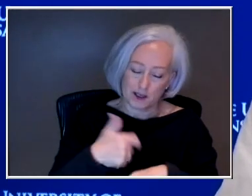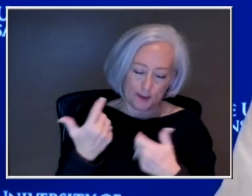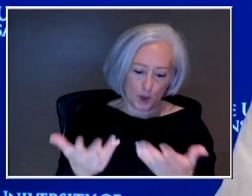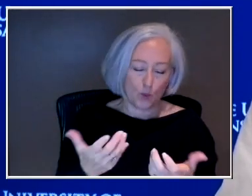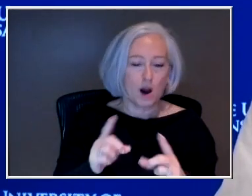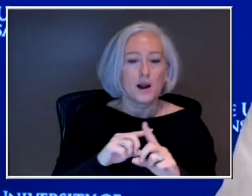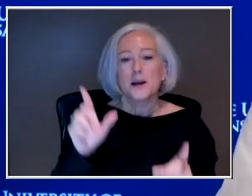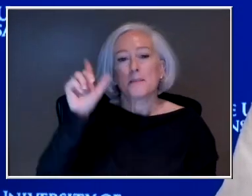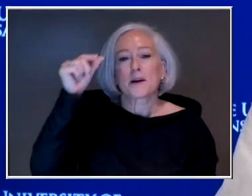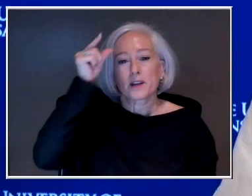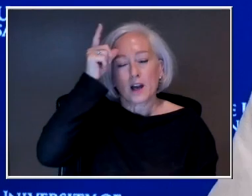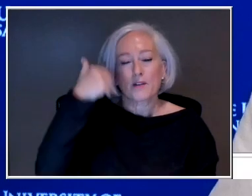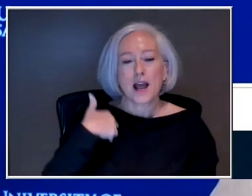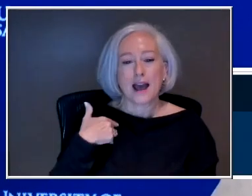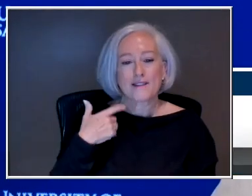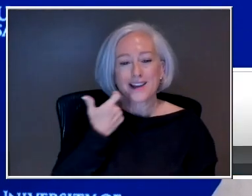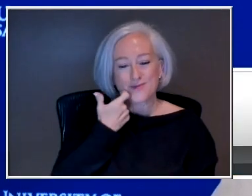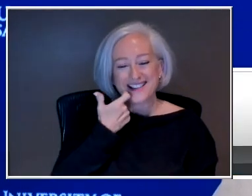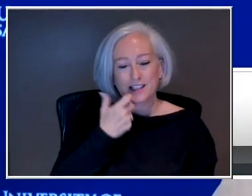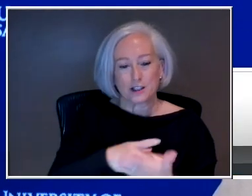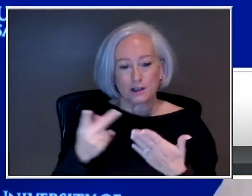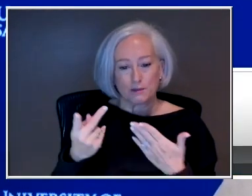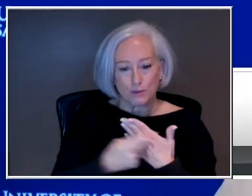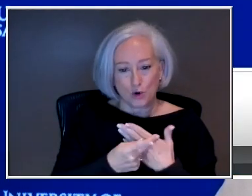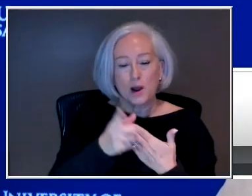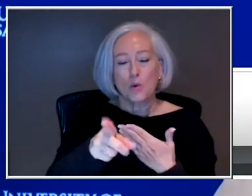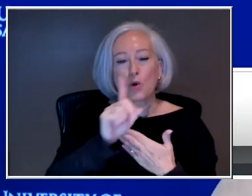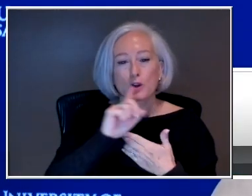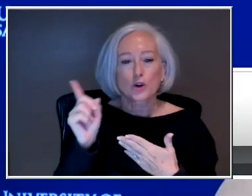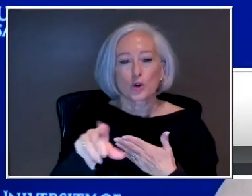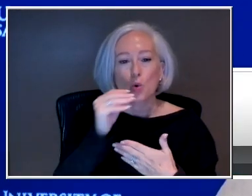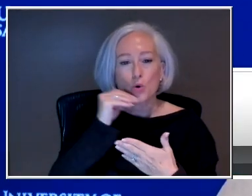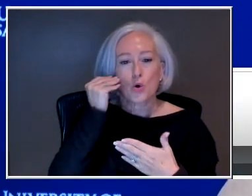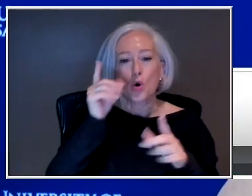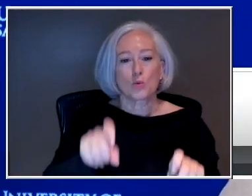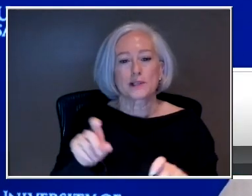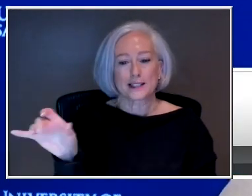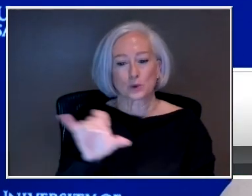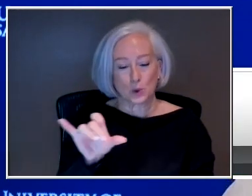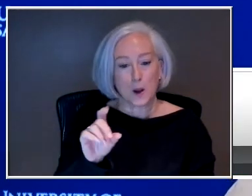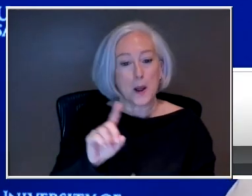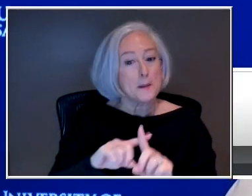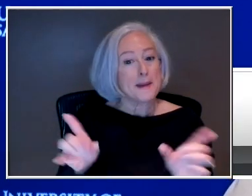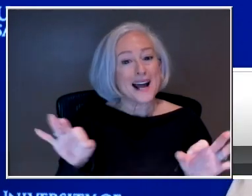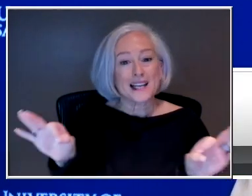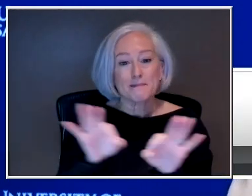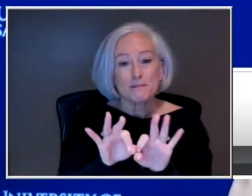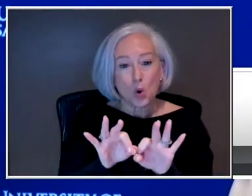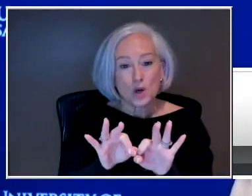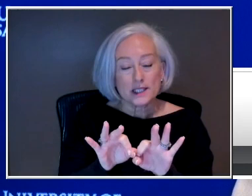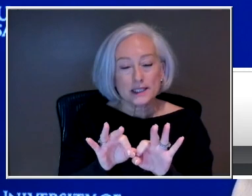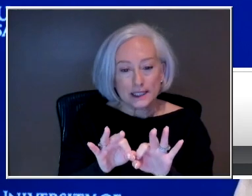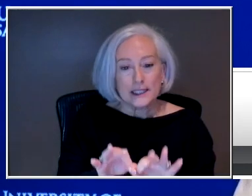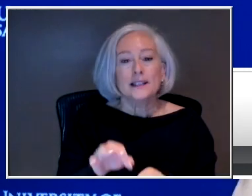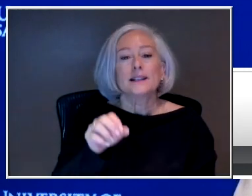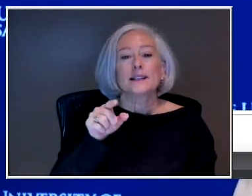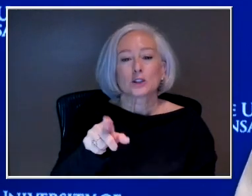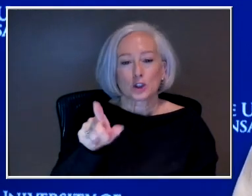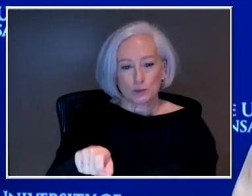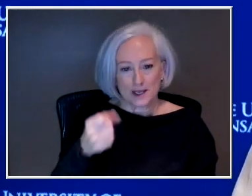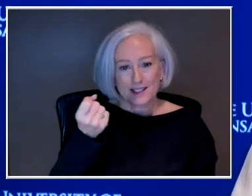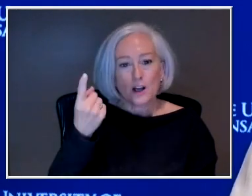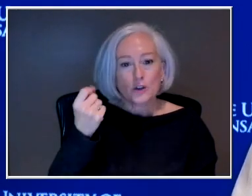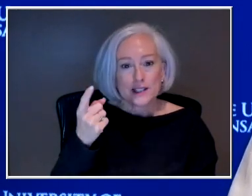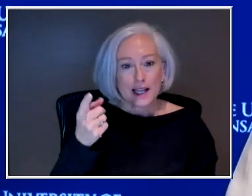program recently, I don't know if it's still going on, where you could order home tests as well. But the important thing to do, also understand, is that you may not have